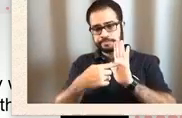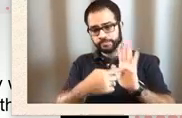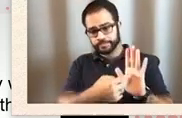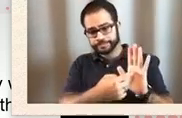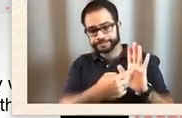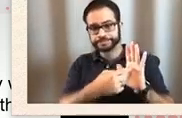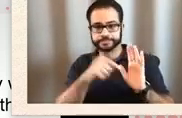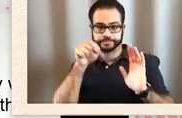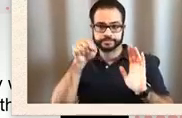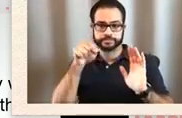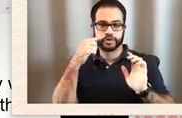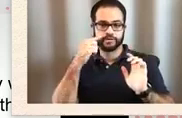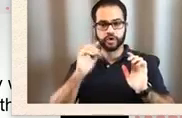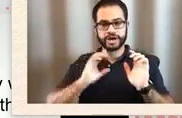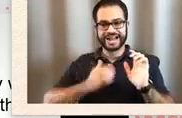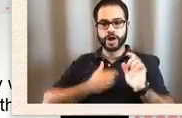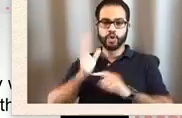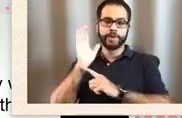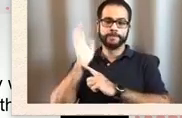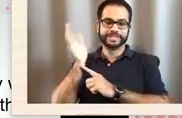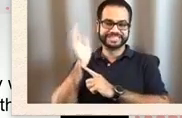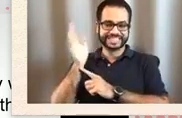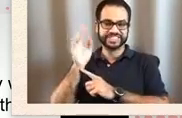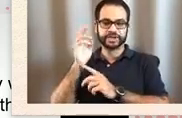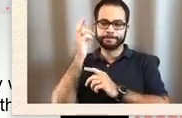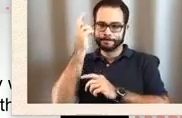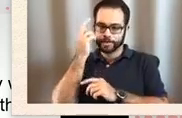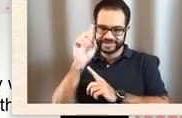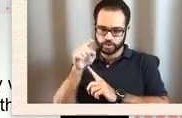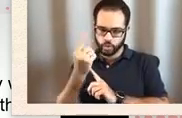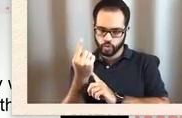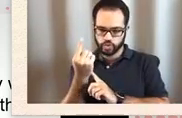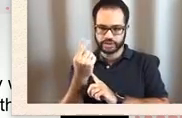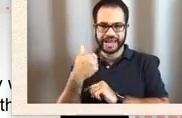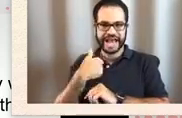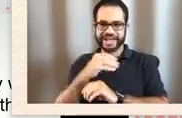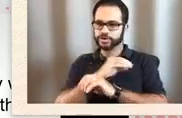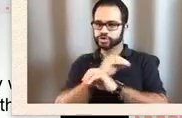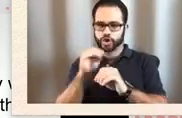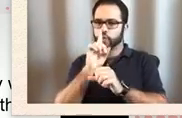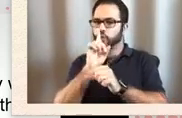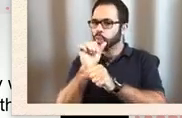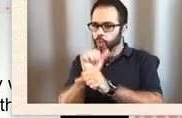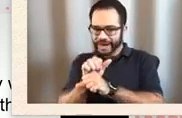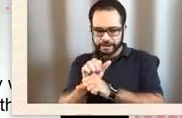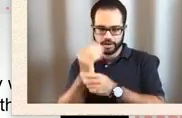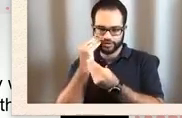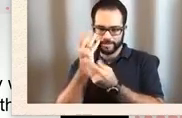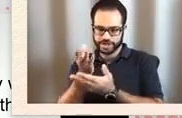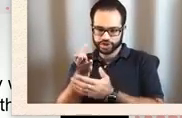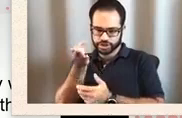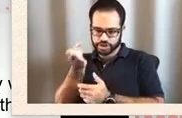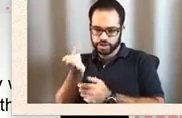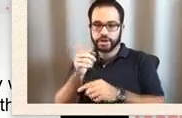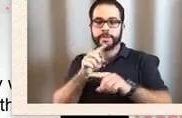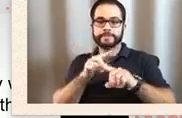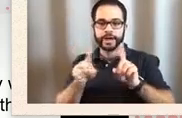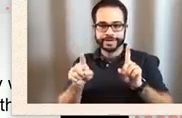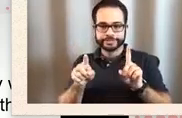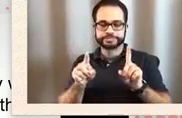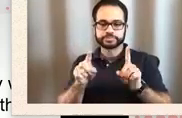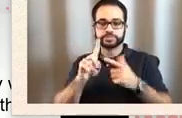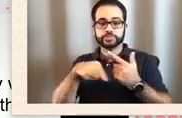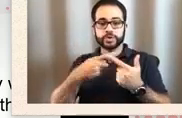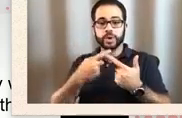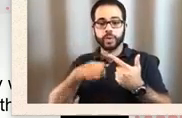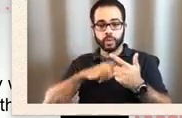our presentation purposes only, so there's no real data here. But when we implement the